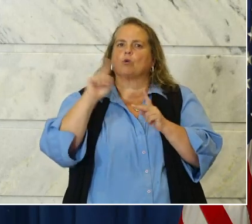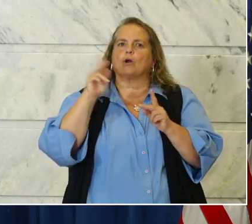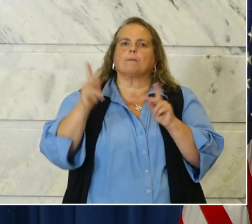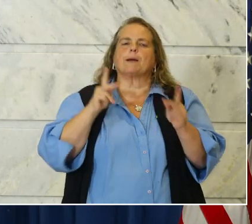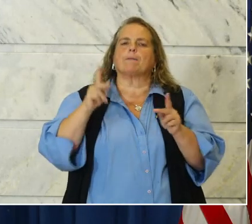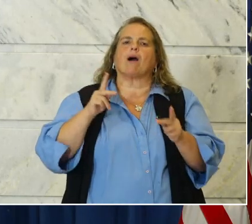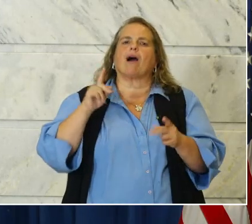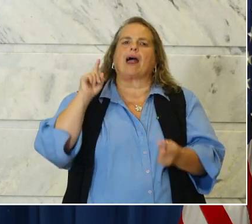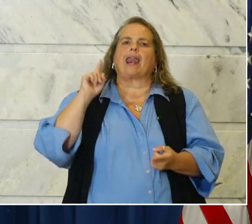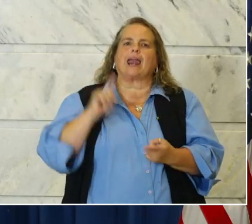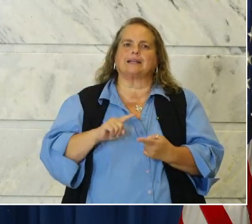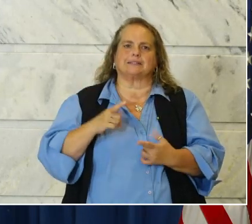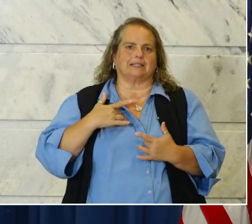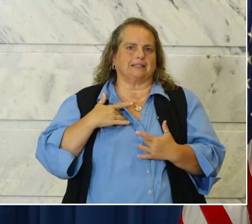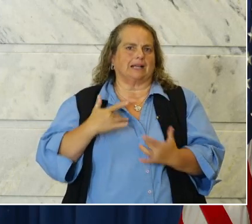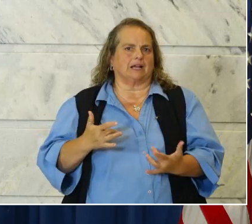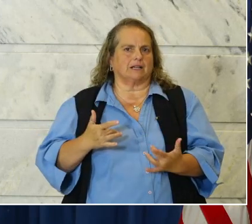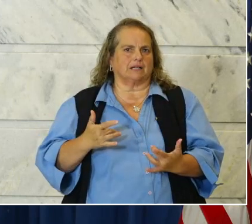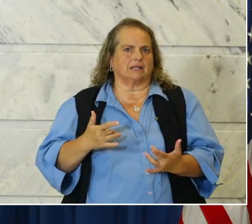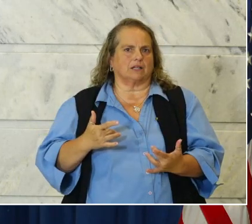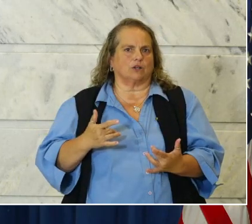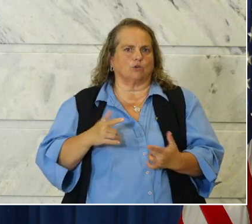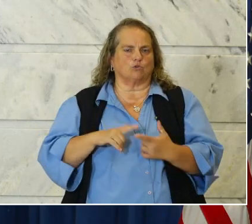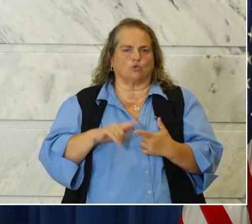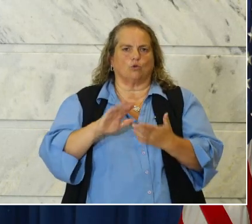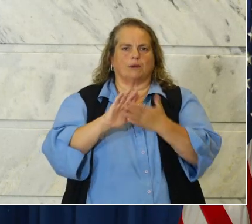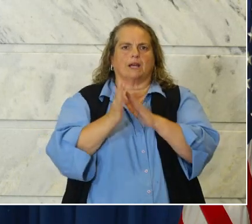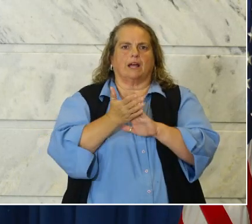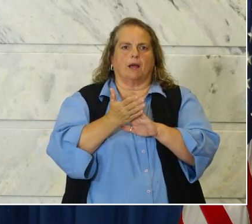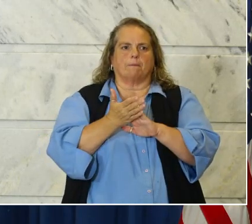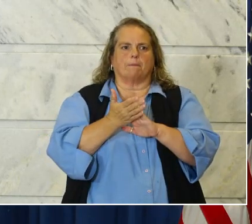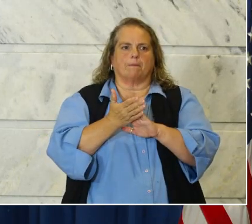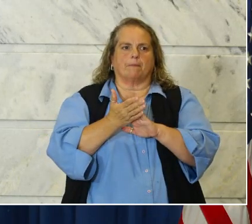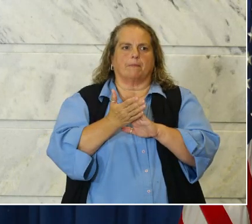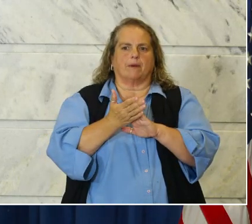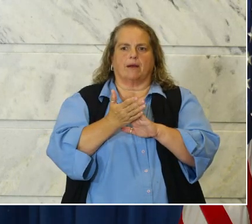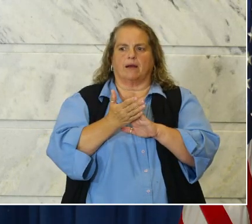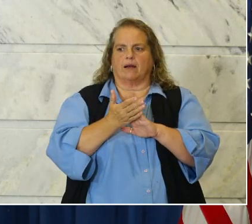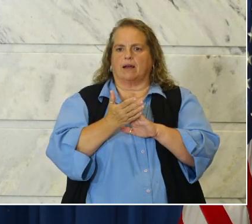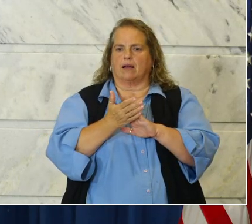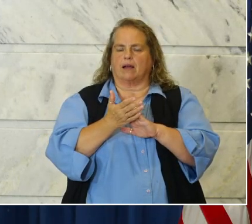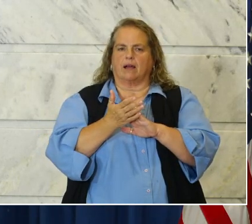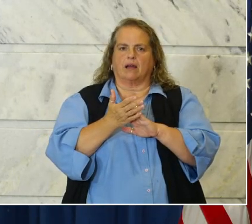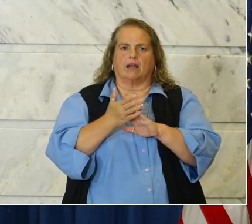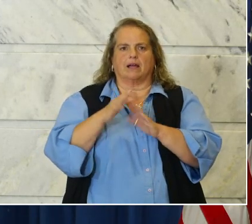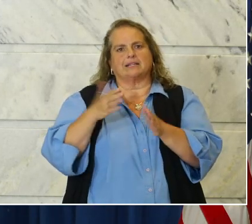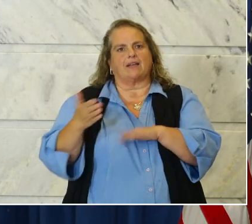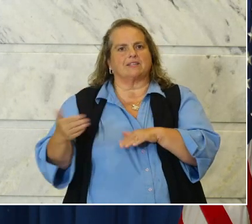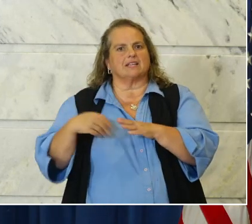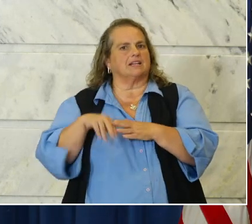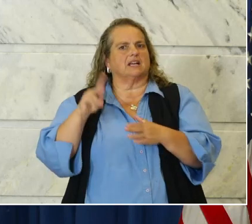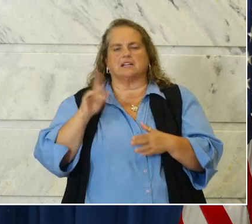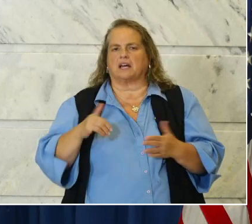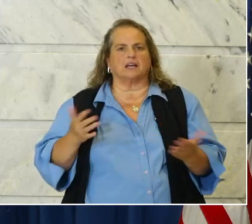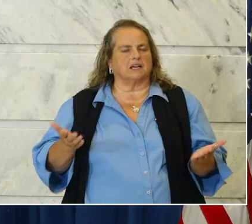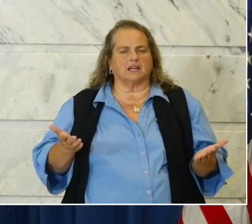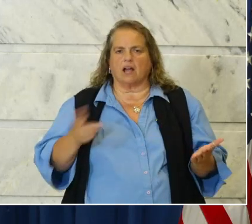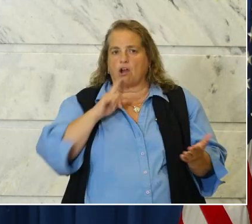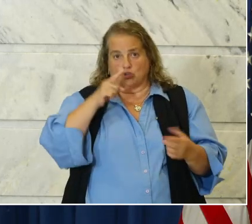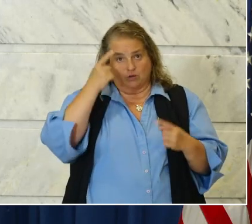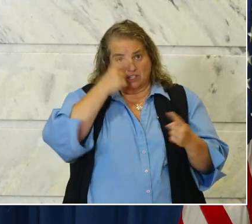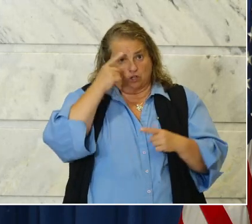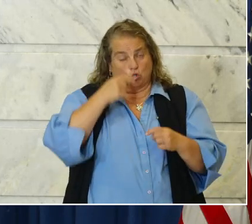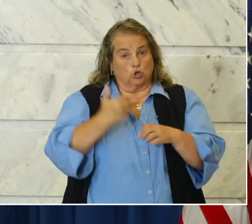less likely, it appears, to have become ICU patients or a fatality in Kentucky? Are you considering